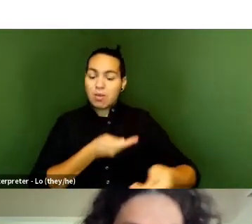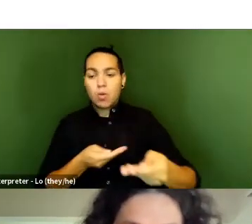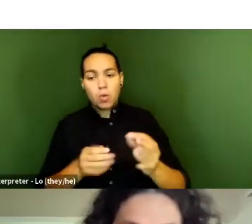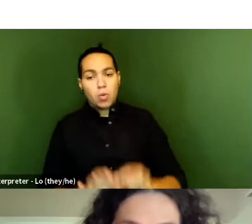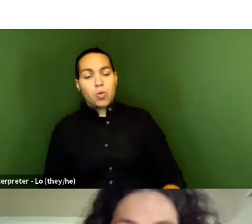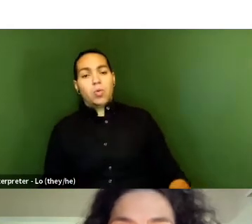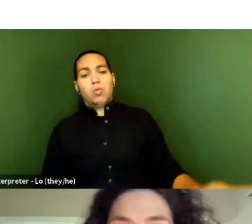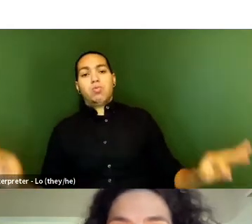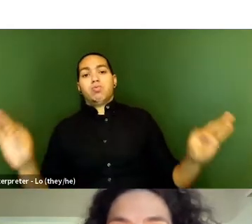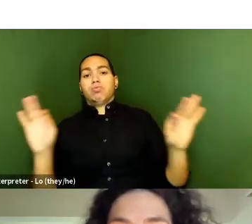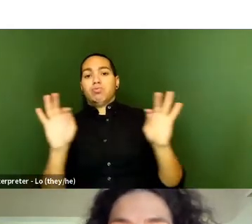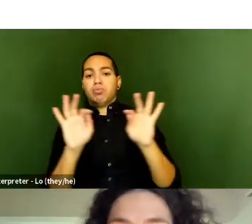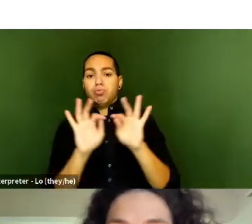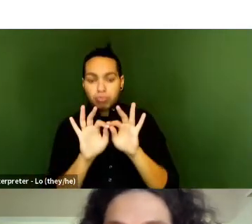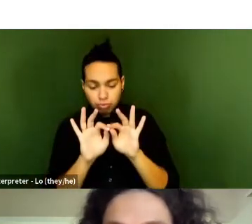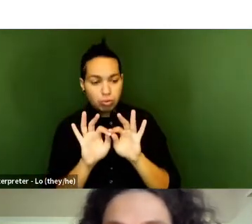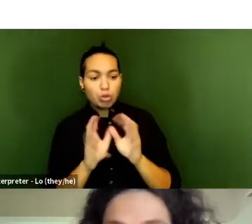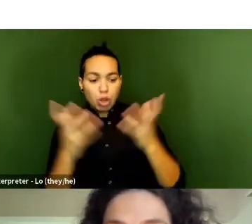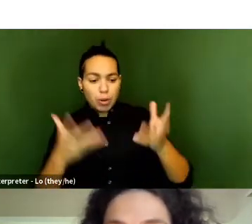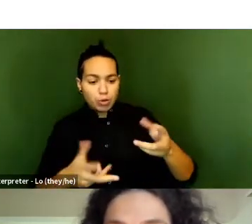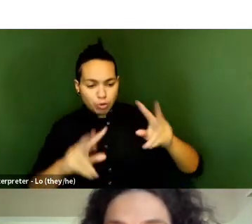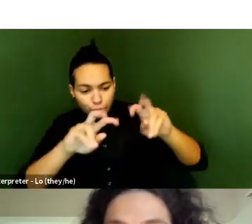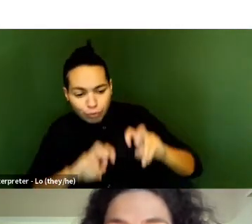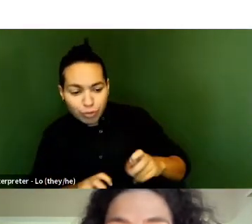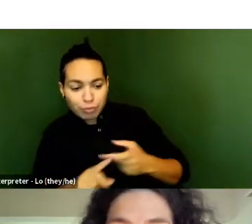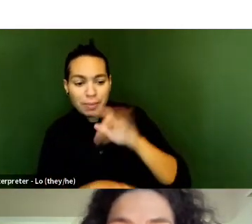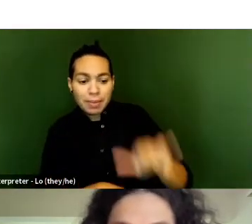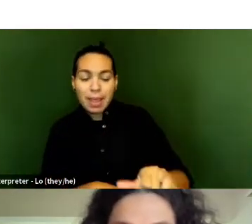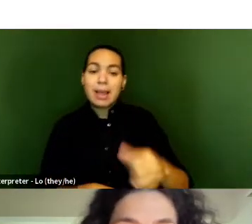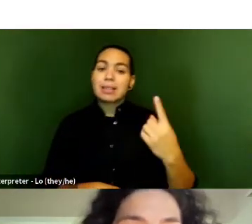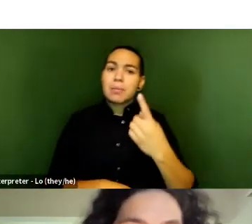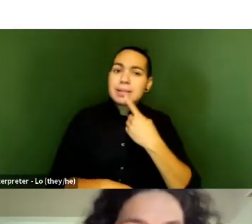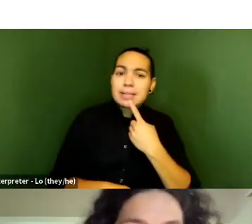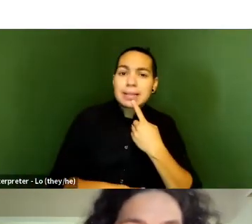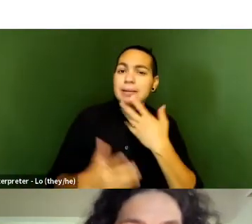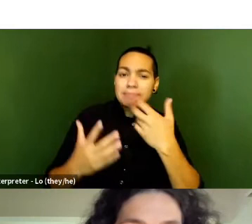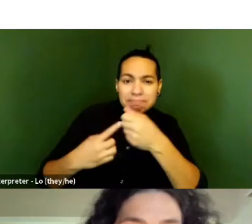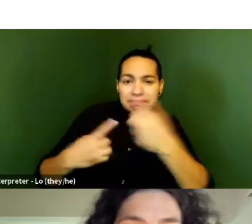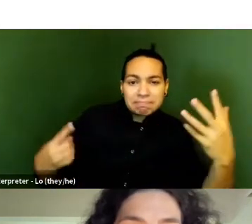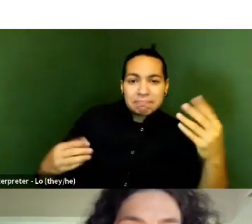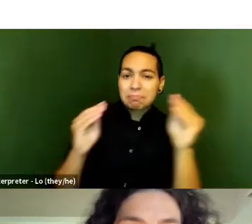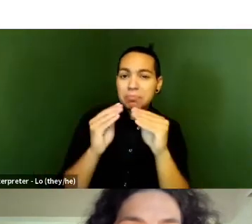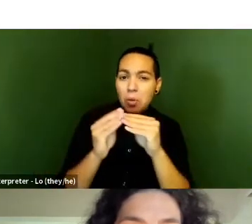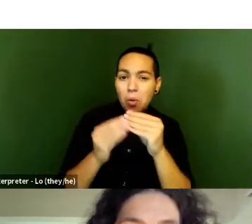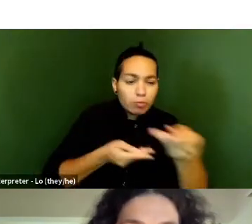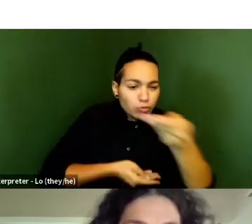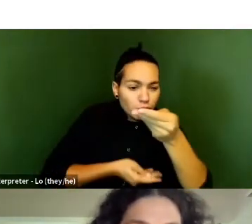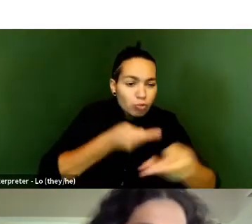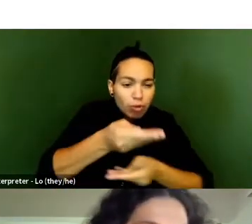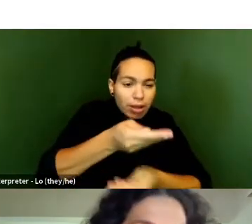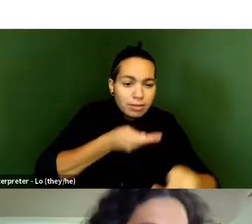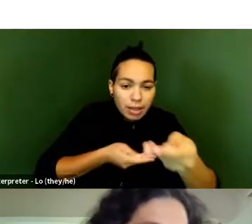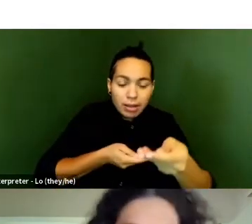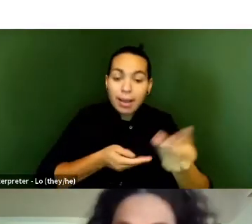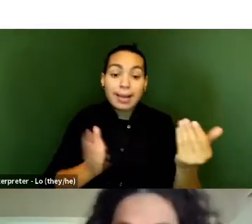much here to unpack. And someone asked, can you explain transactional some more? And again, you can